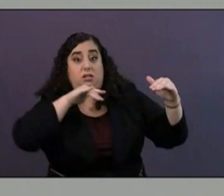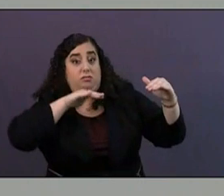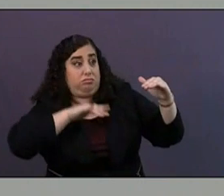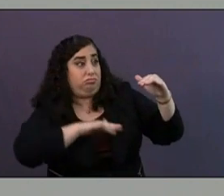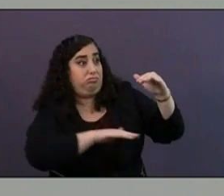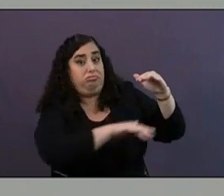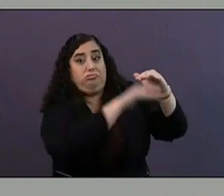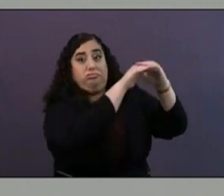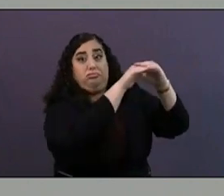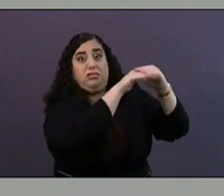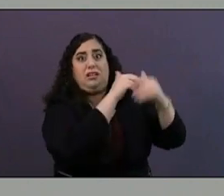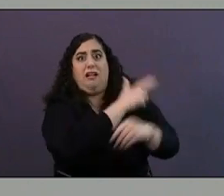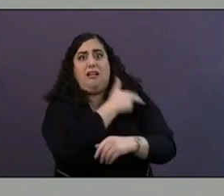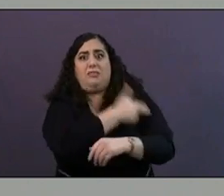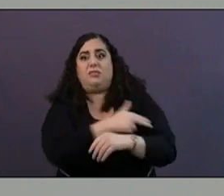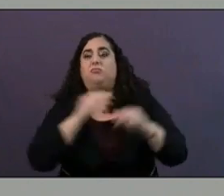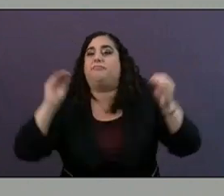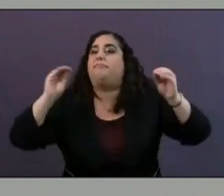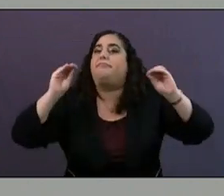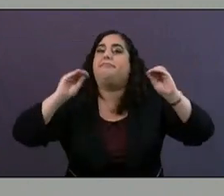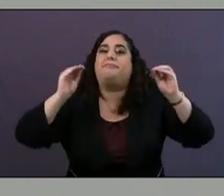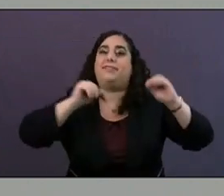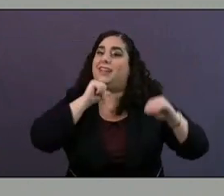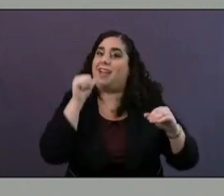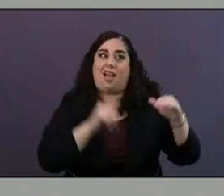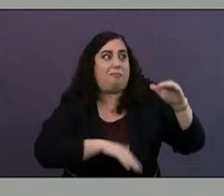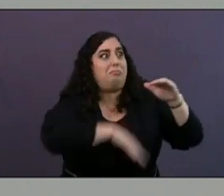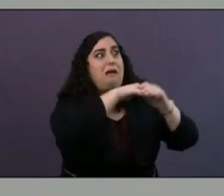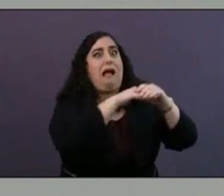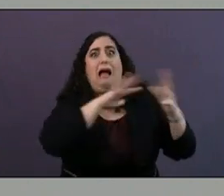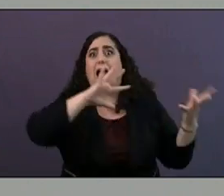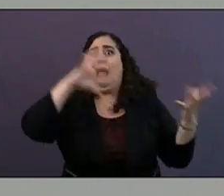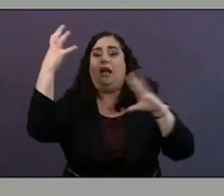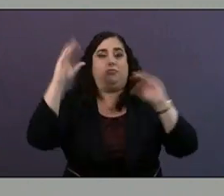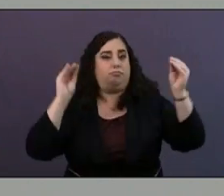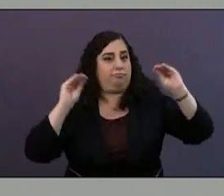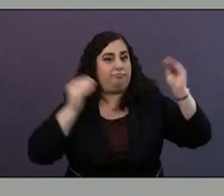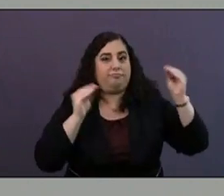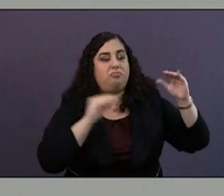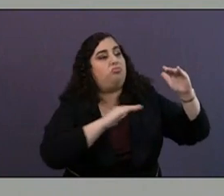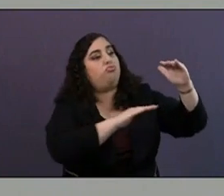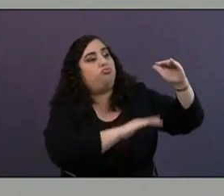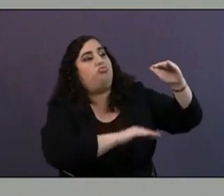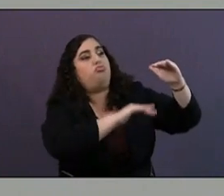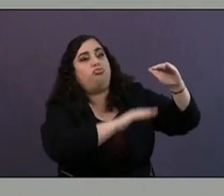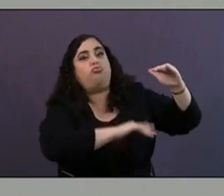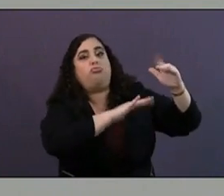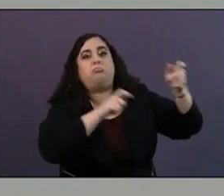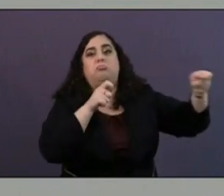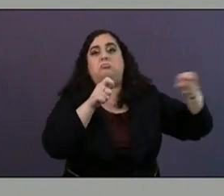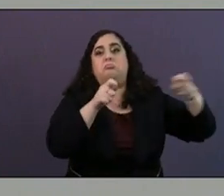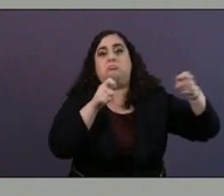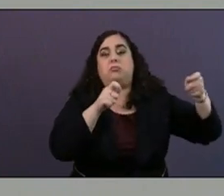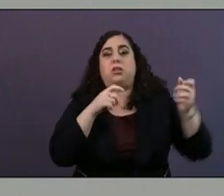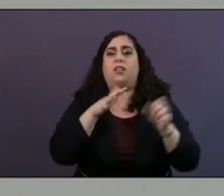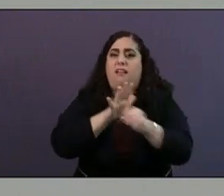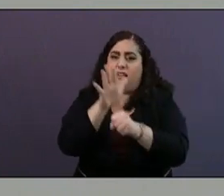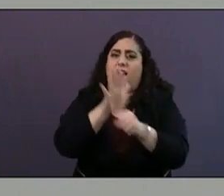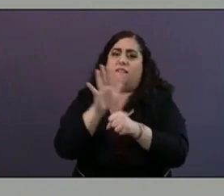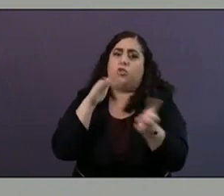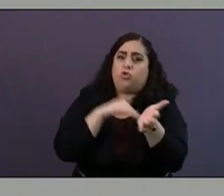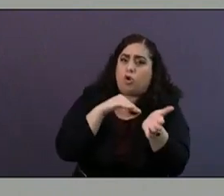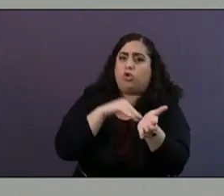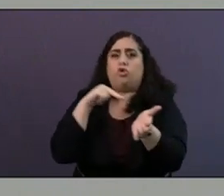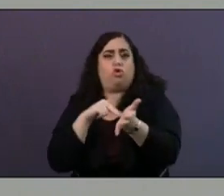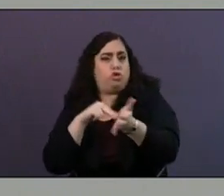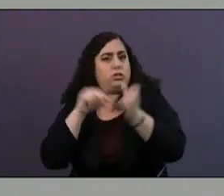have flattened the curve. We have adequate hospital capacity, at least for the time being. The testing